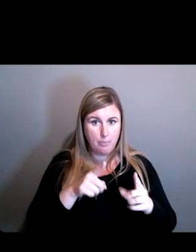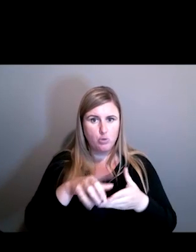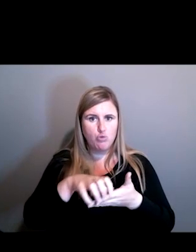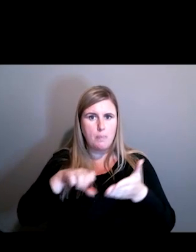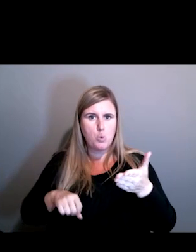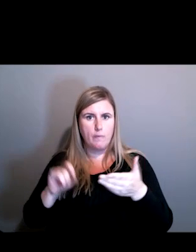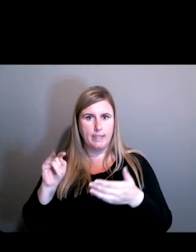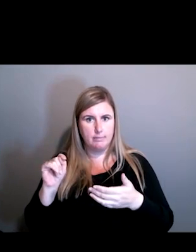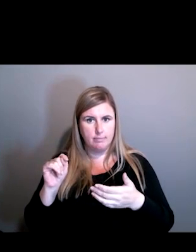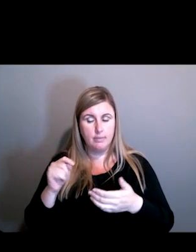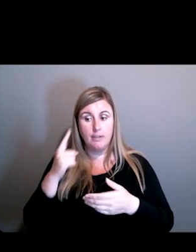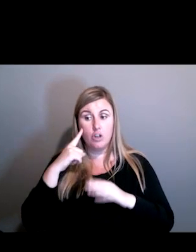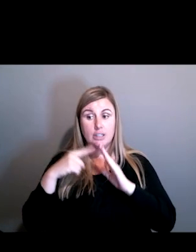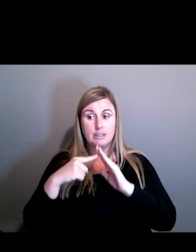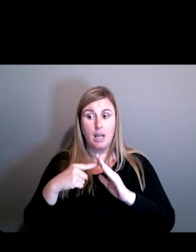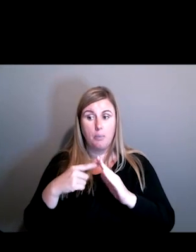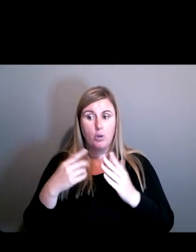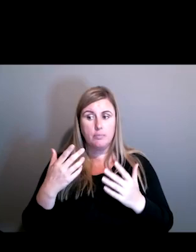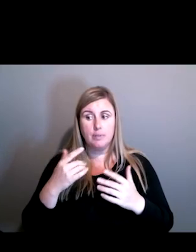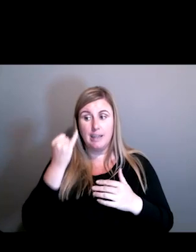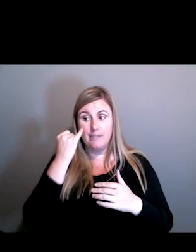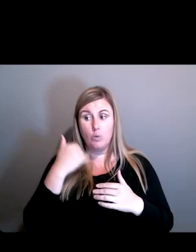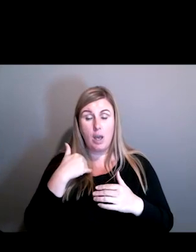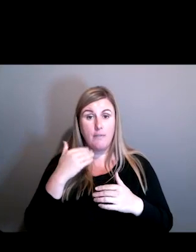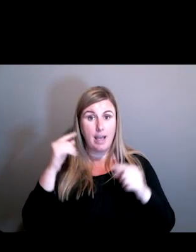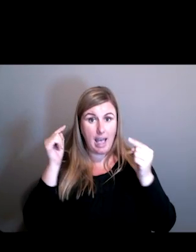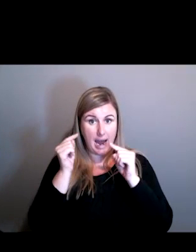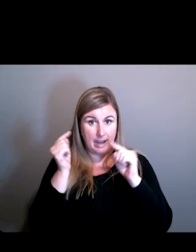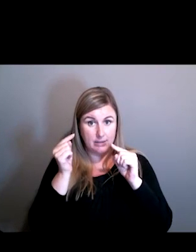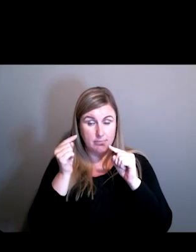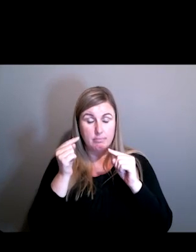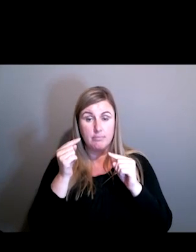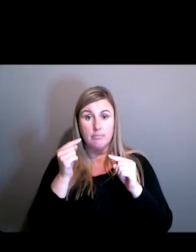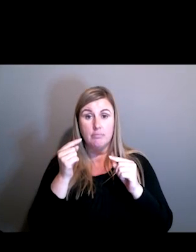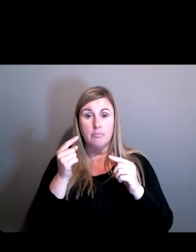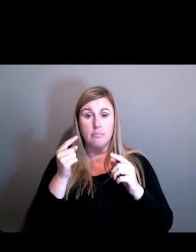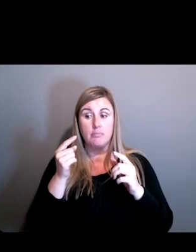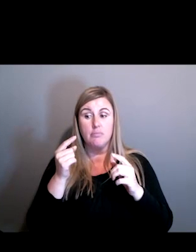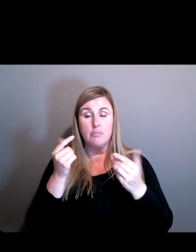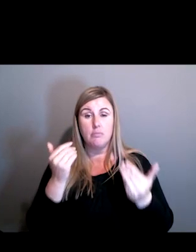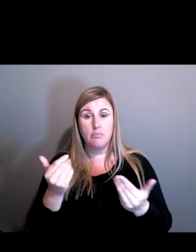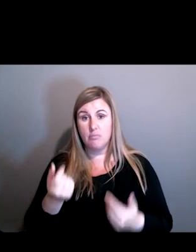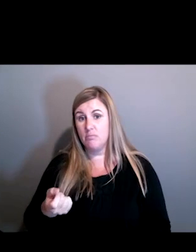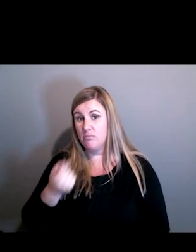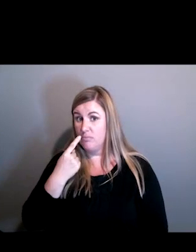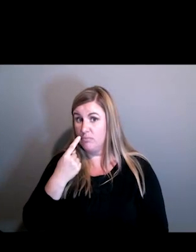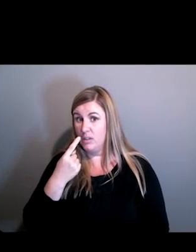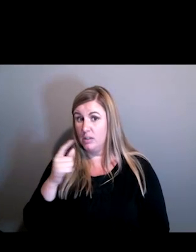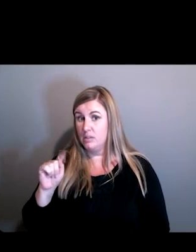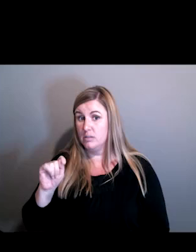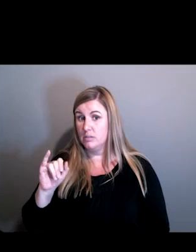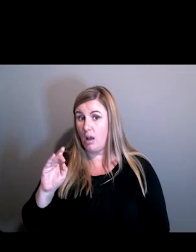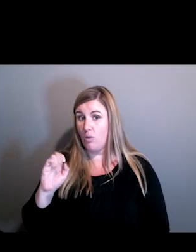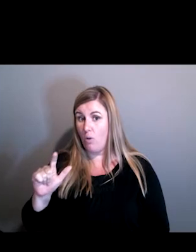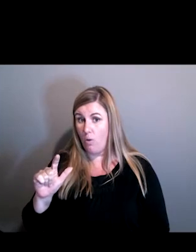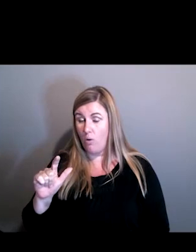a behavior. So, an example would be if you have a headache, you engage in behavior in taking